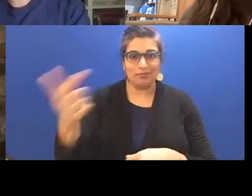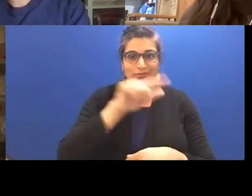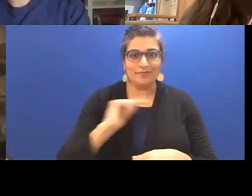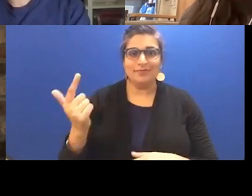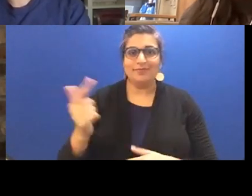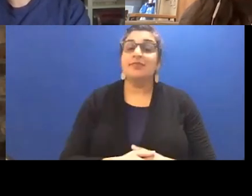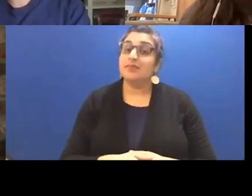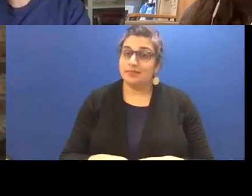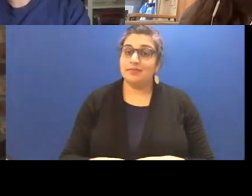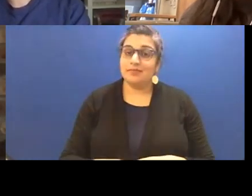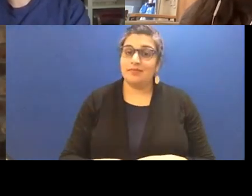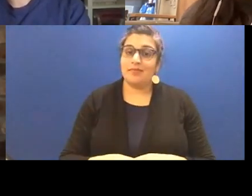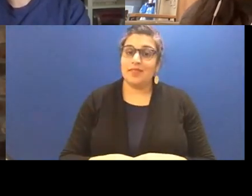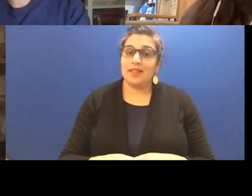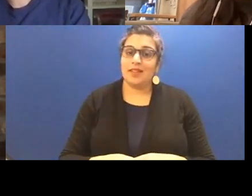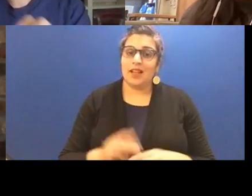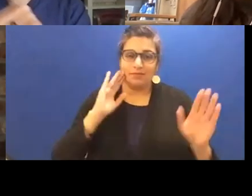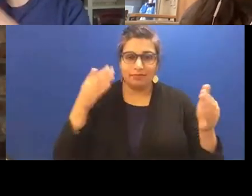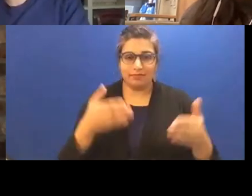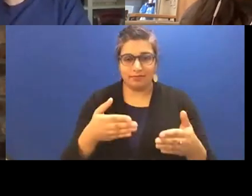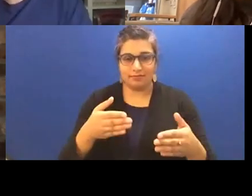And it is geared toward the audience. And